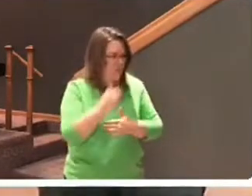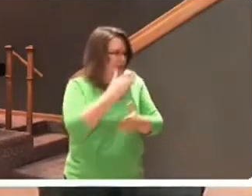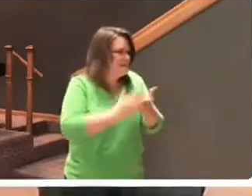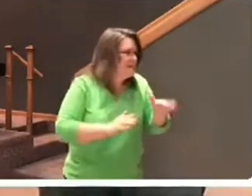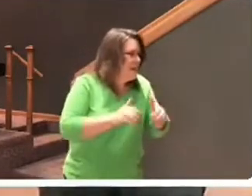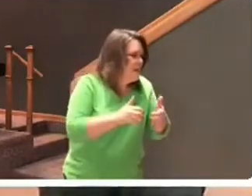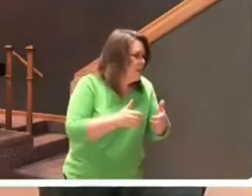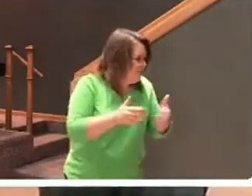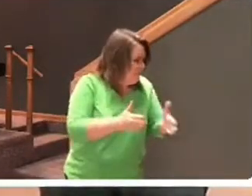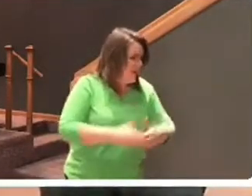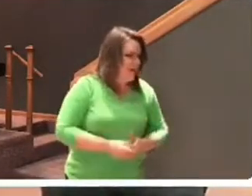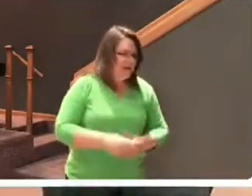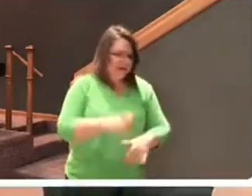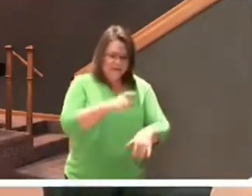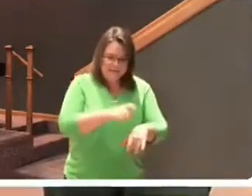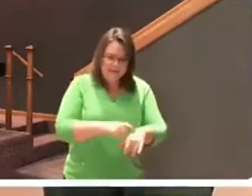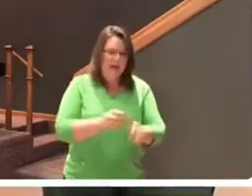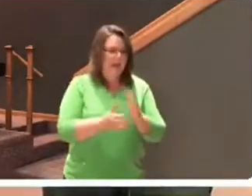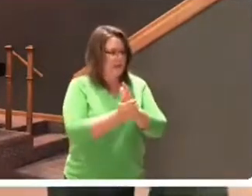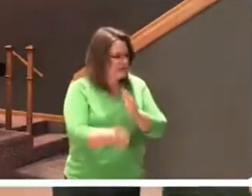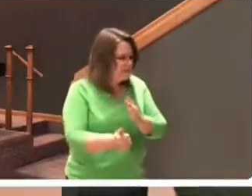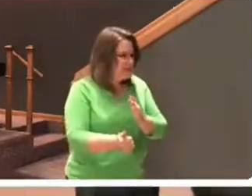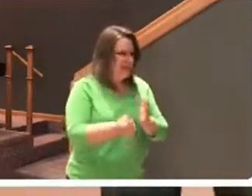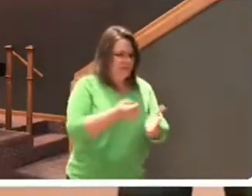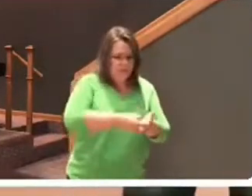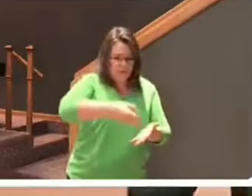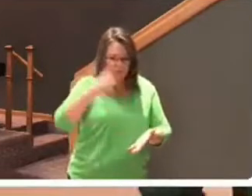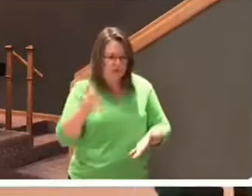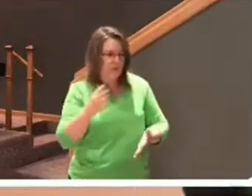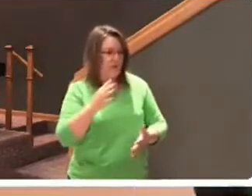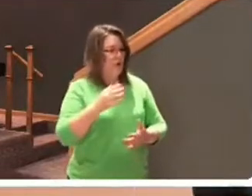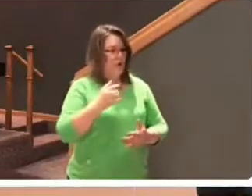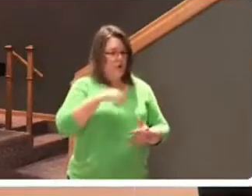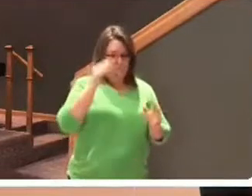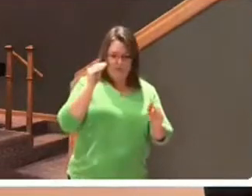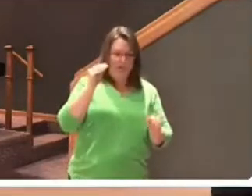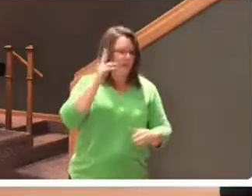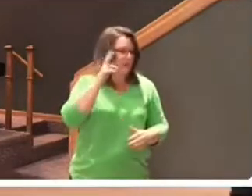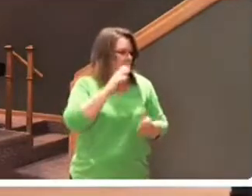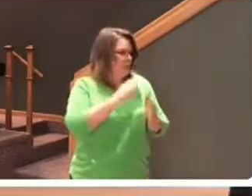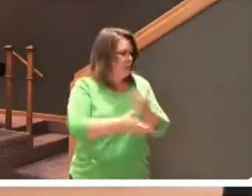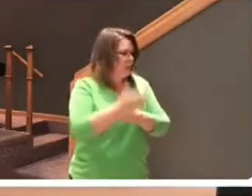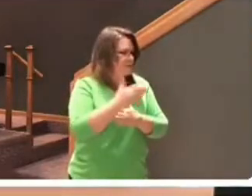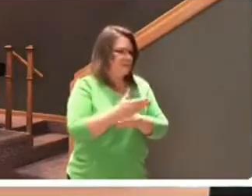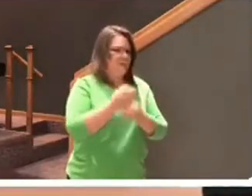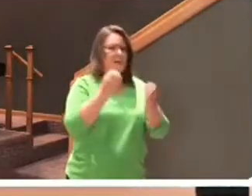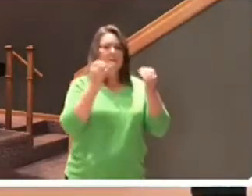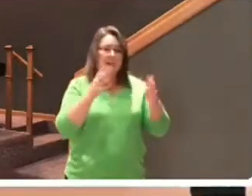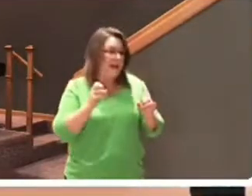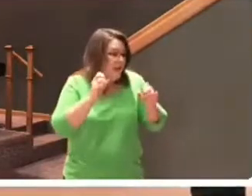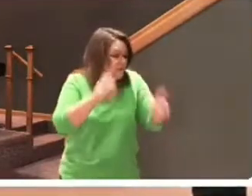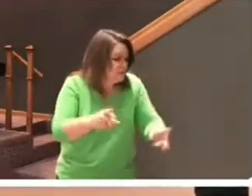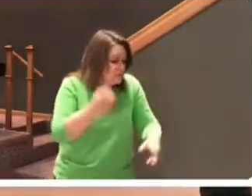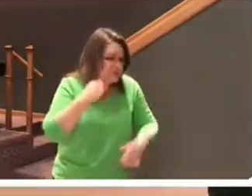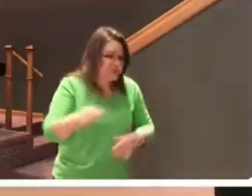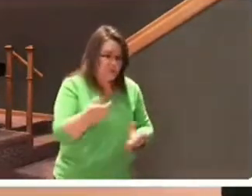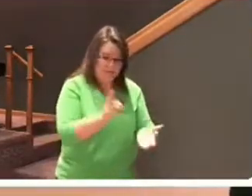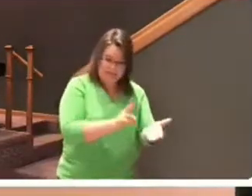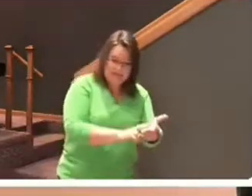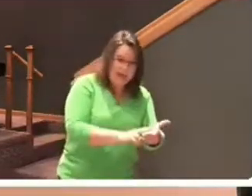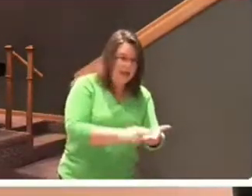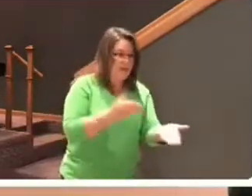way. Time and talent and treasure. You know, you've heard this morning like several opportunities for you to sign